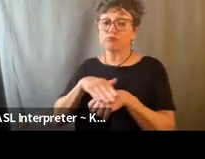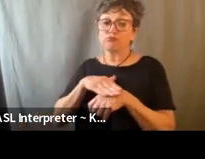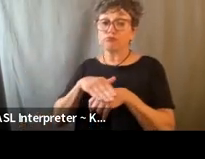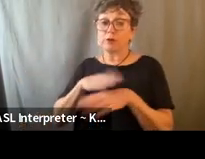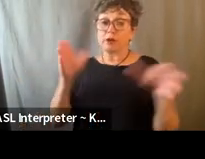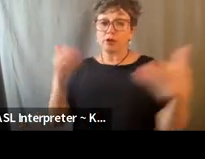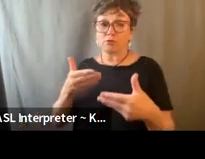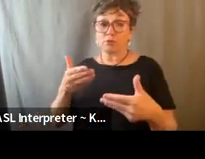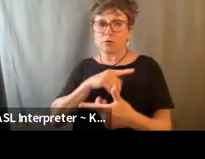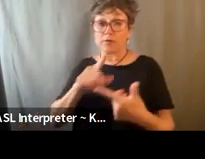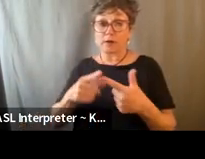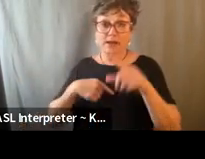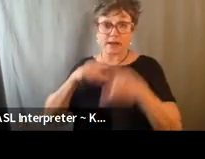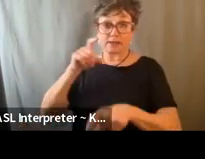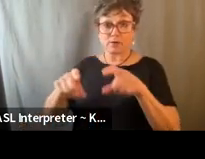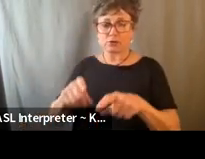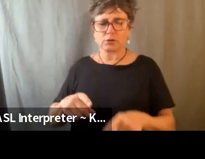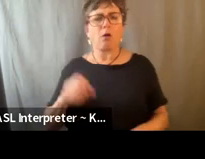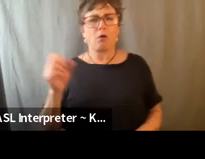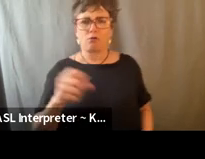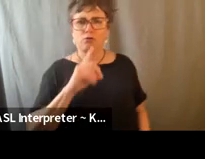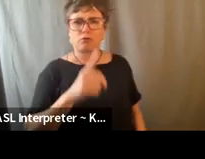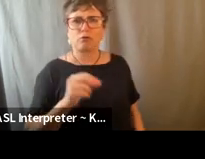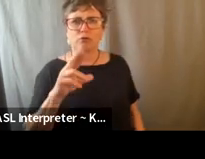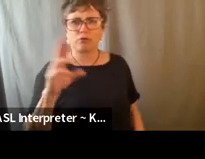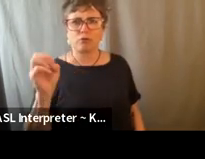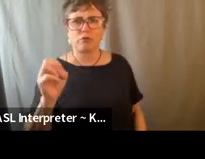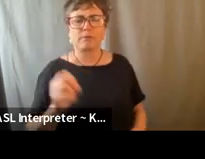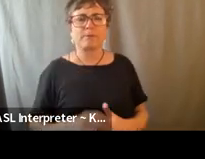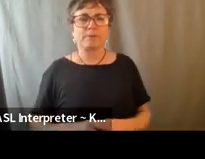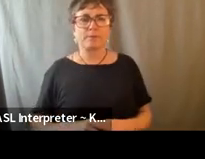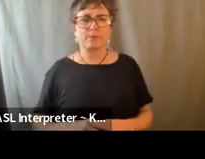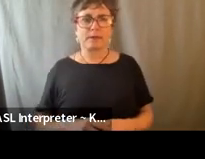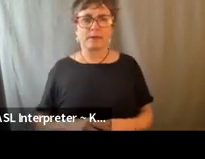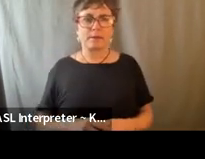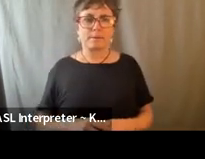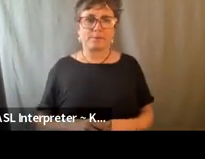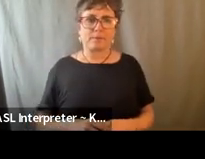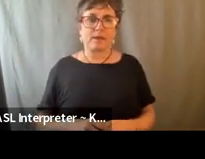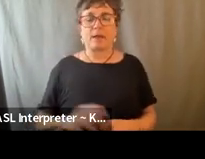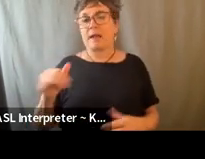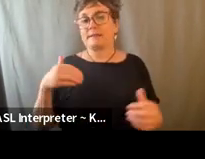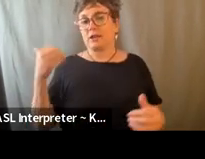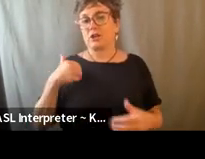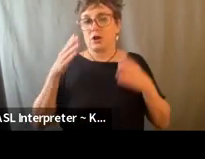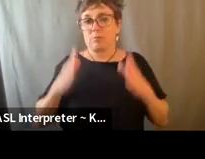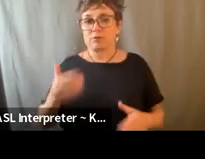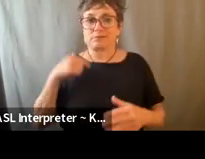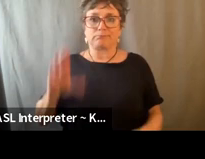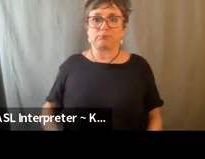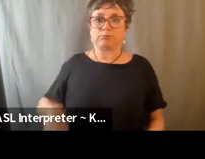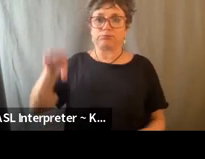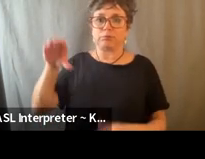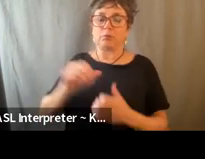hop into the questions? For sure. Yeah. So yeah, I mean, as a younger person, I grew up with social media,